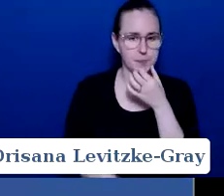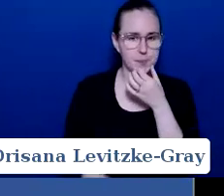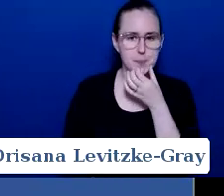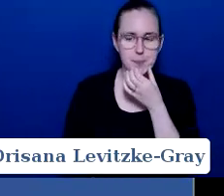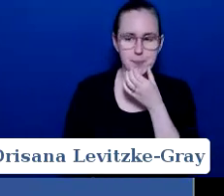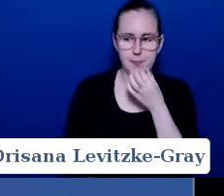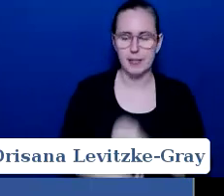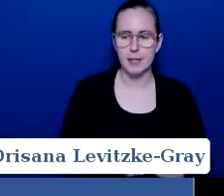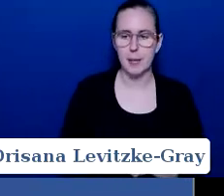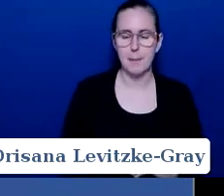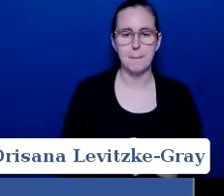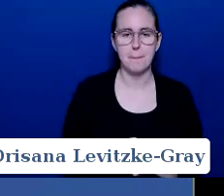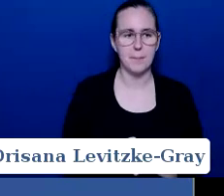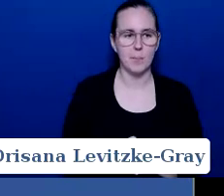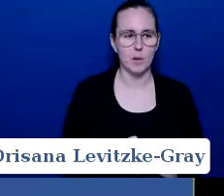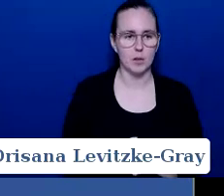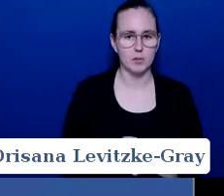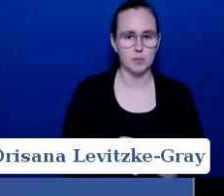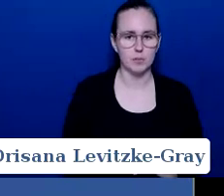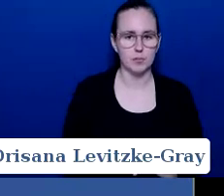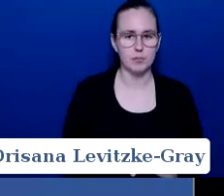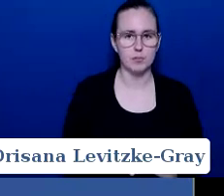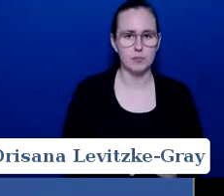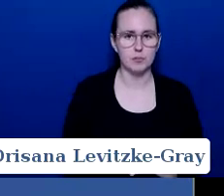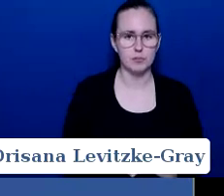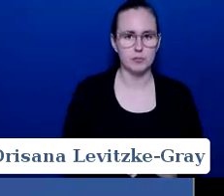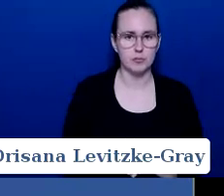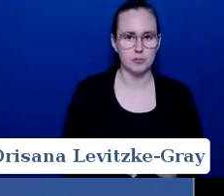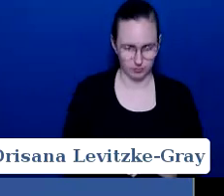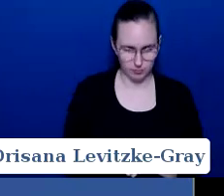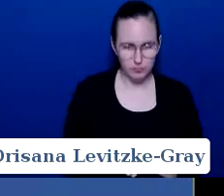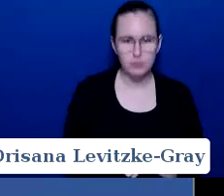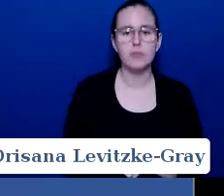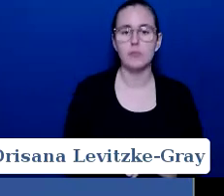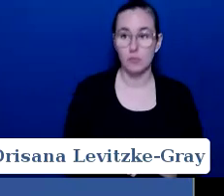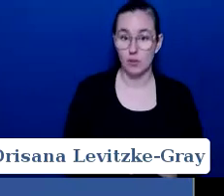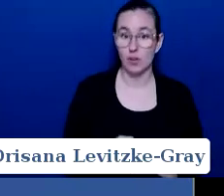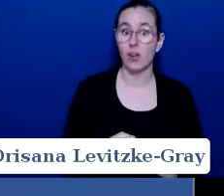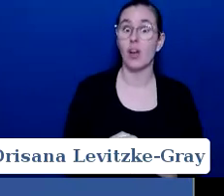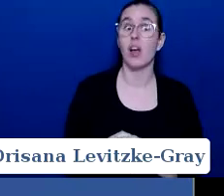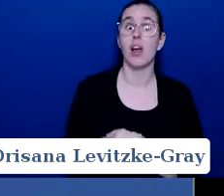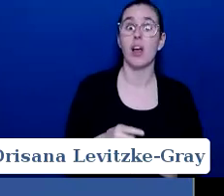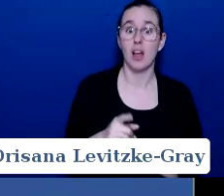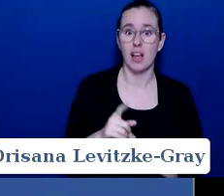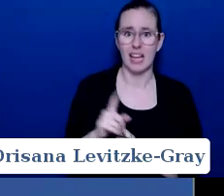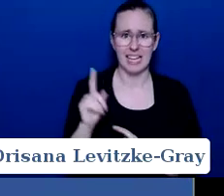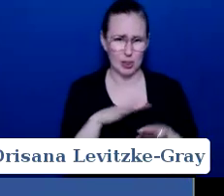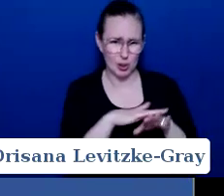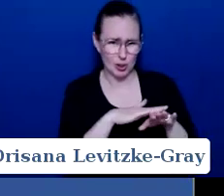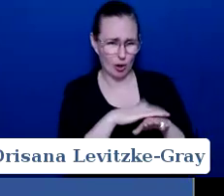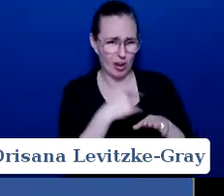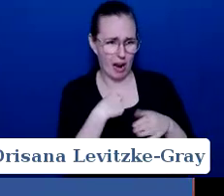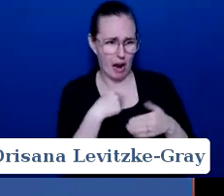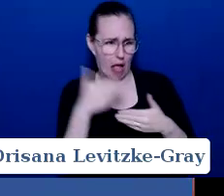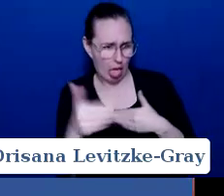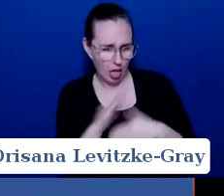identification and certification in lower and middle income countries. And sorry, Alex, for missing that. No worry. Thank you very much. So